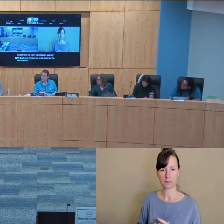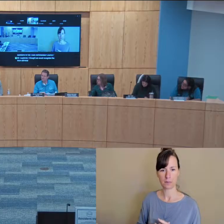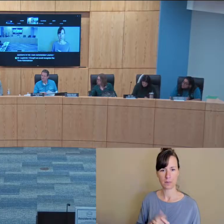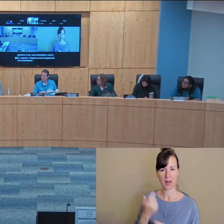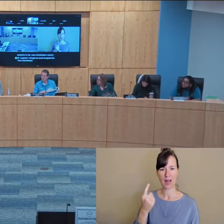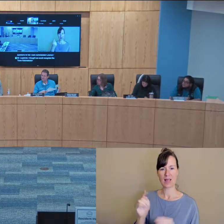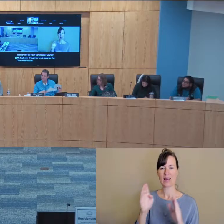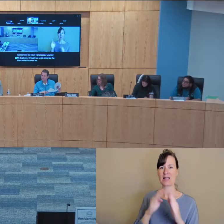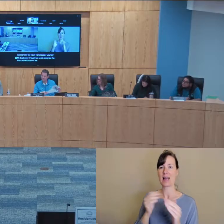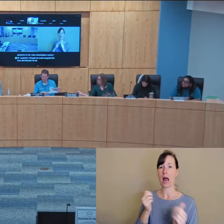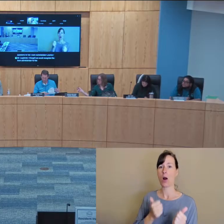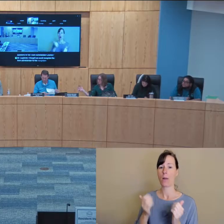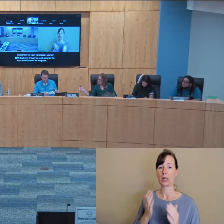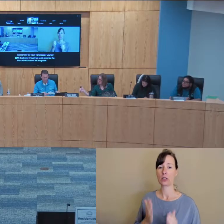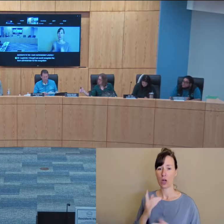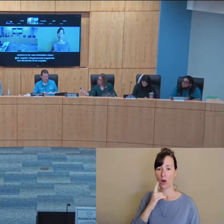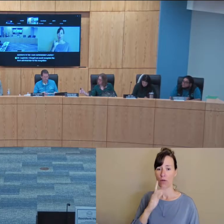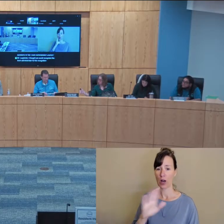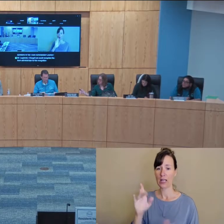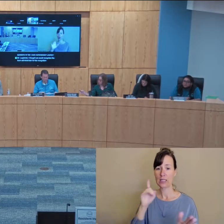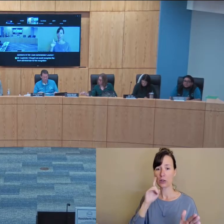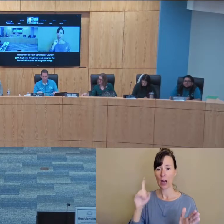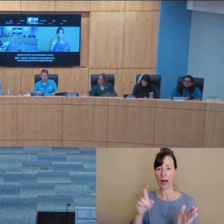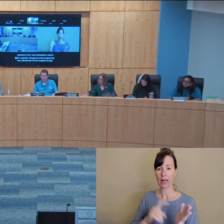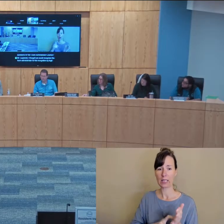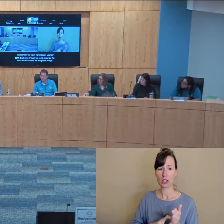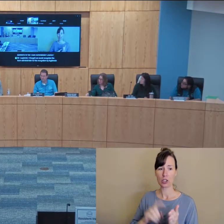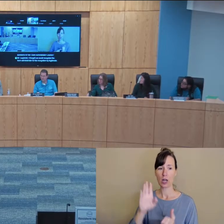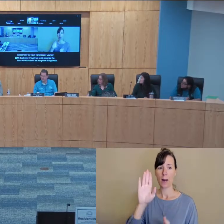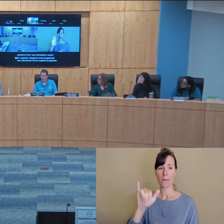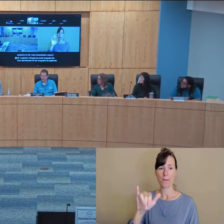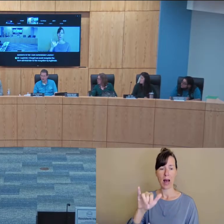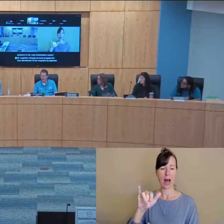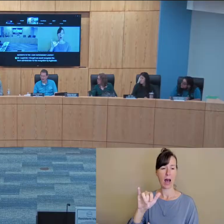his recognition by legit.